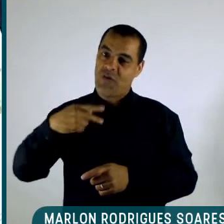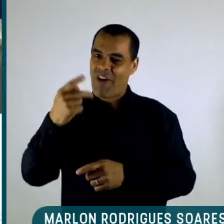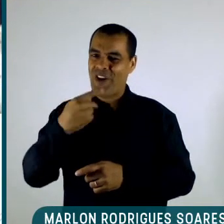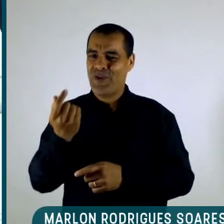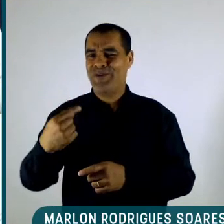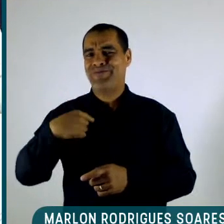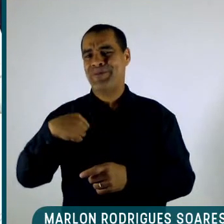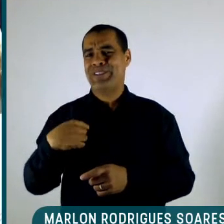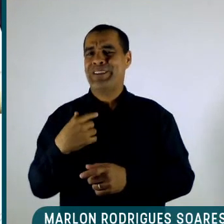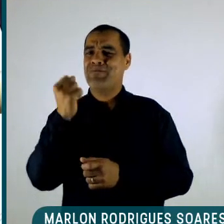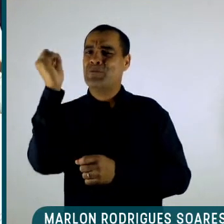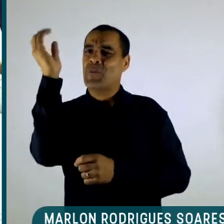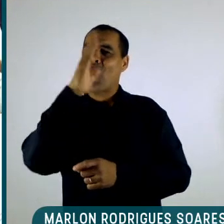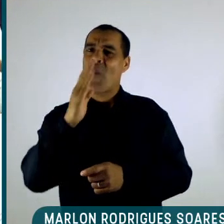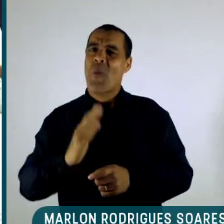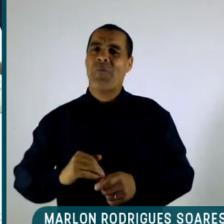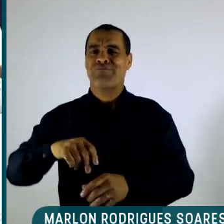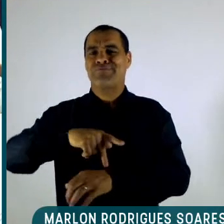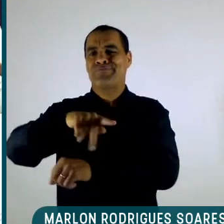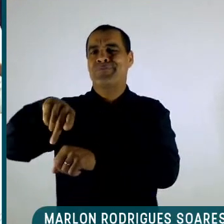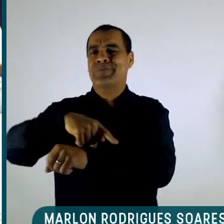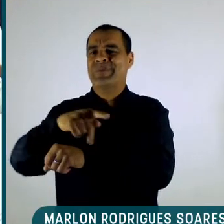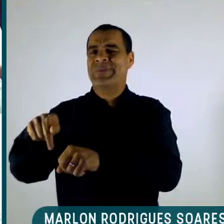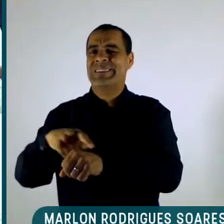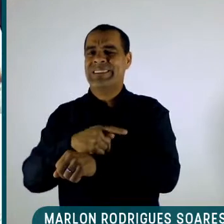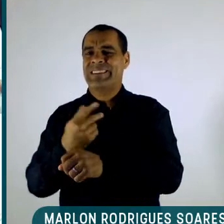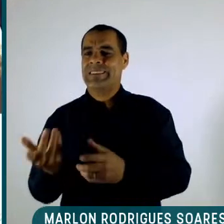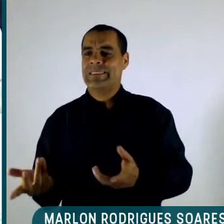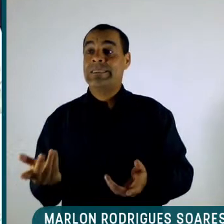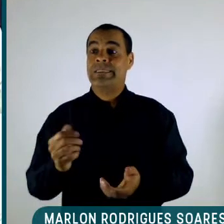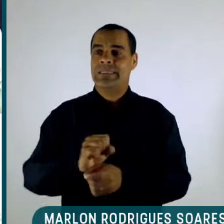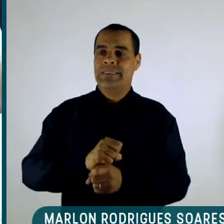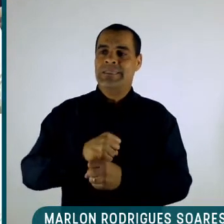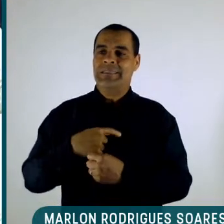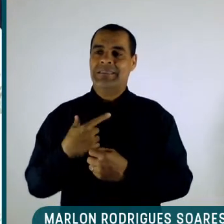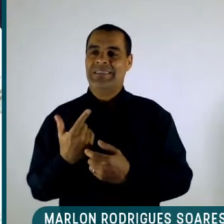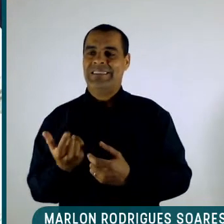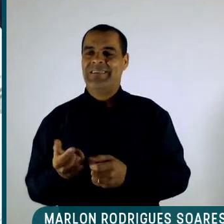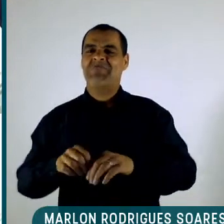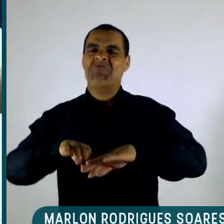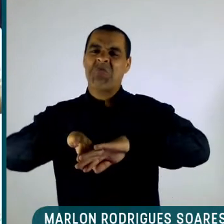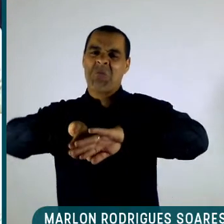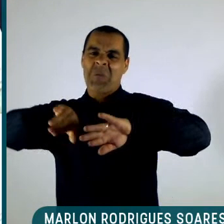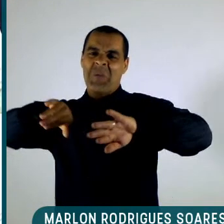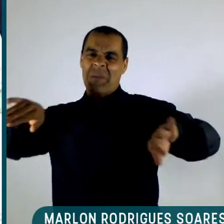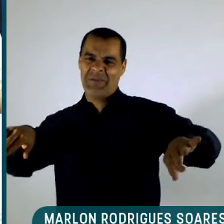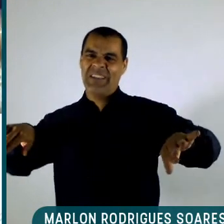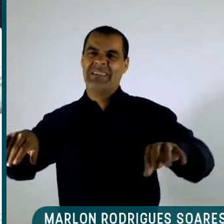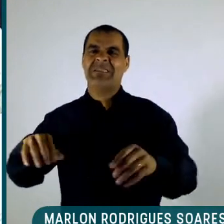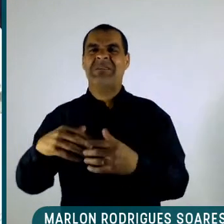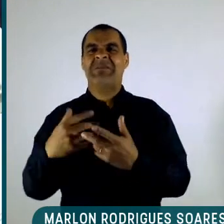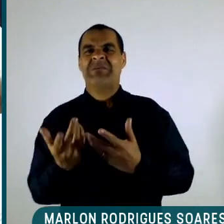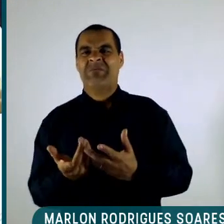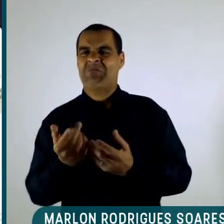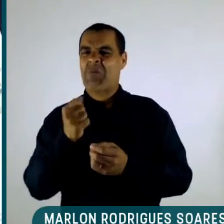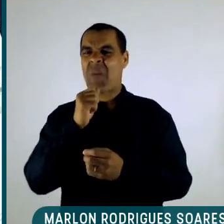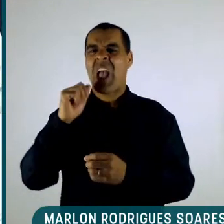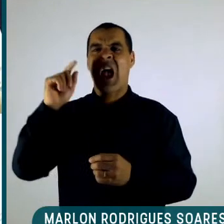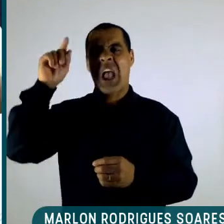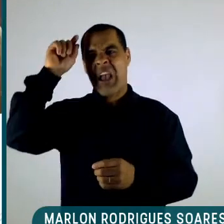saying. We have a country that is completely individualized. We have